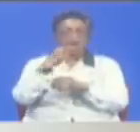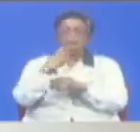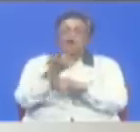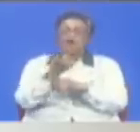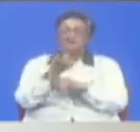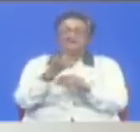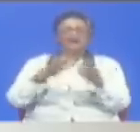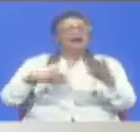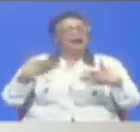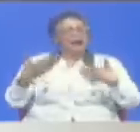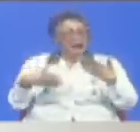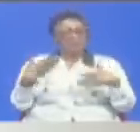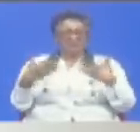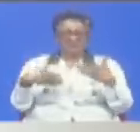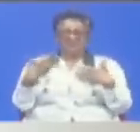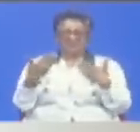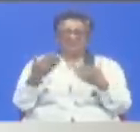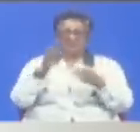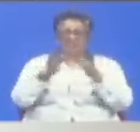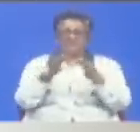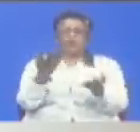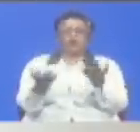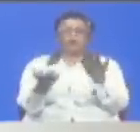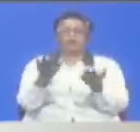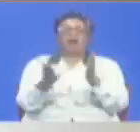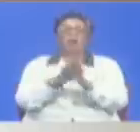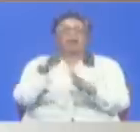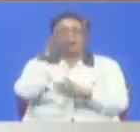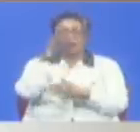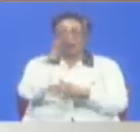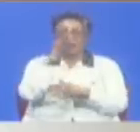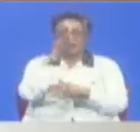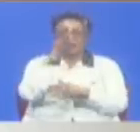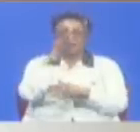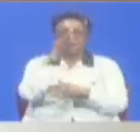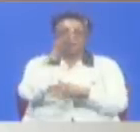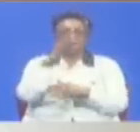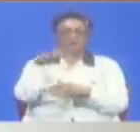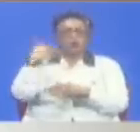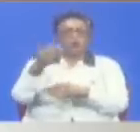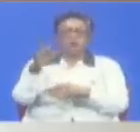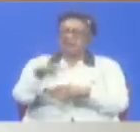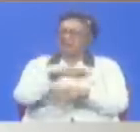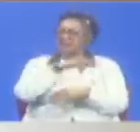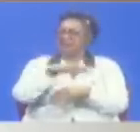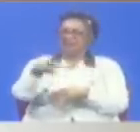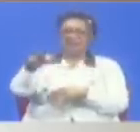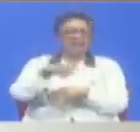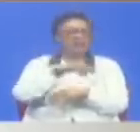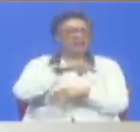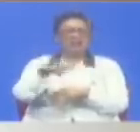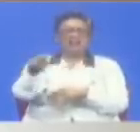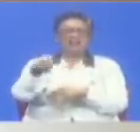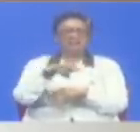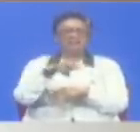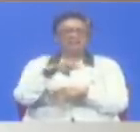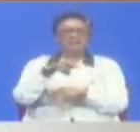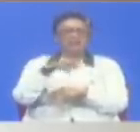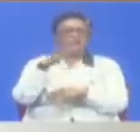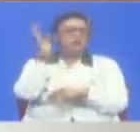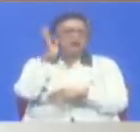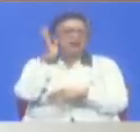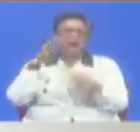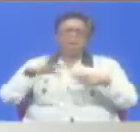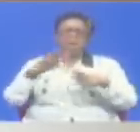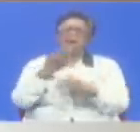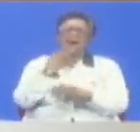mchangamfu ukilinganisha na rais mstaafu Mwai Kibaki. He used to move up and down the aircraft and you could hear the cabin people laughing throughout.